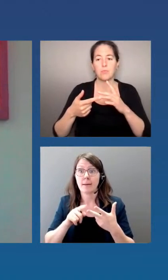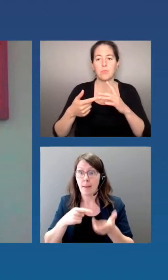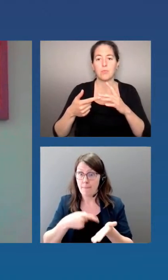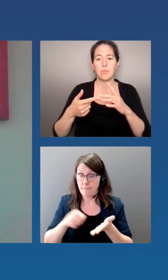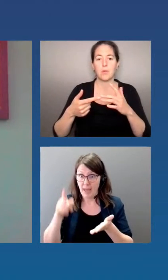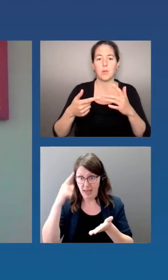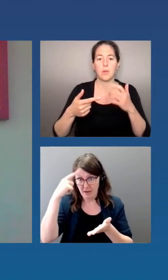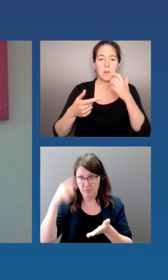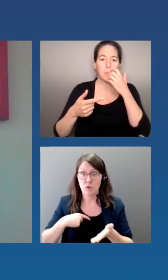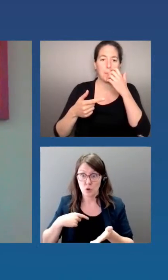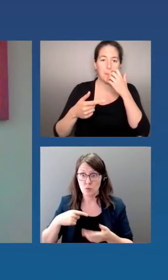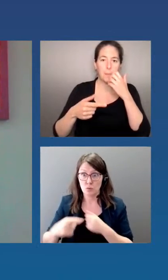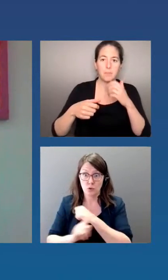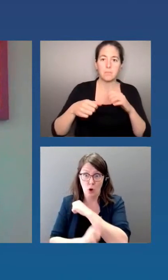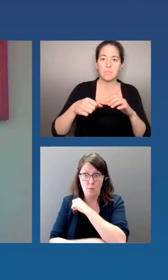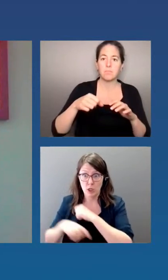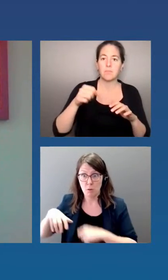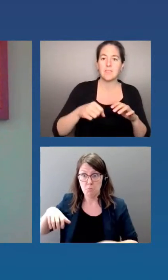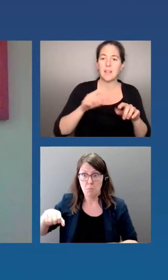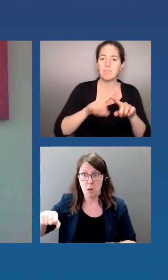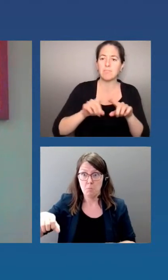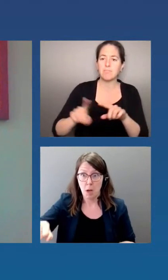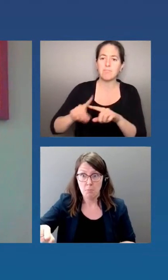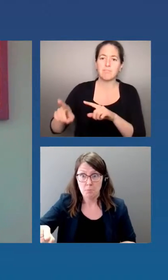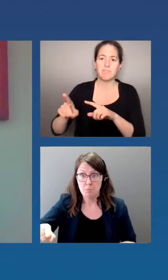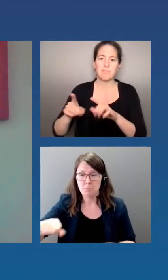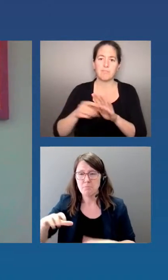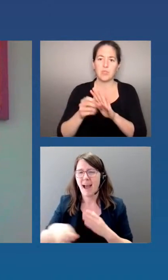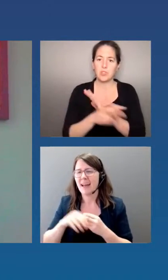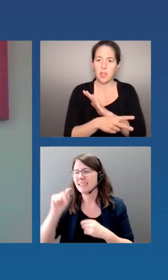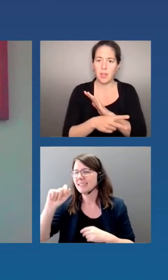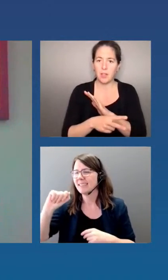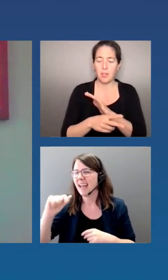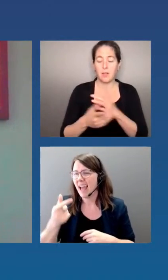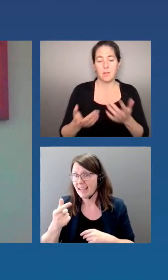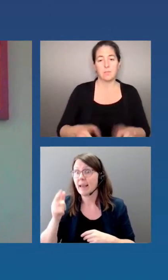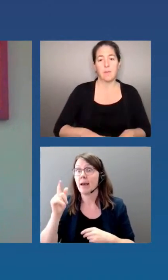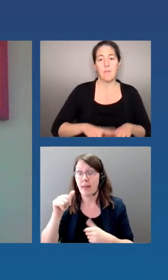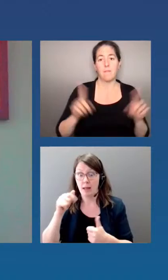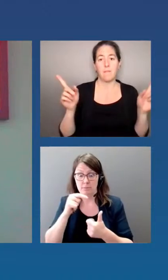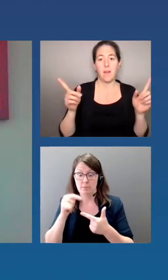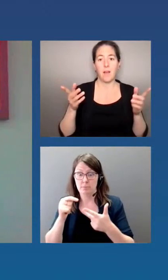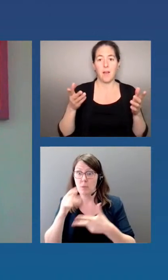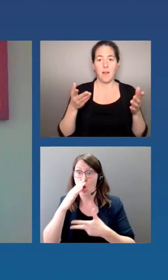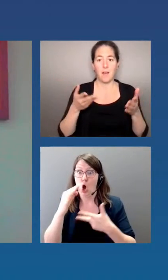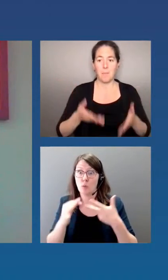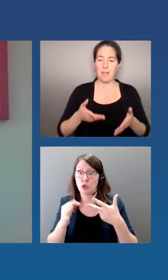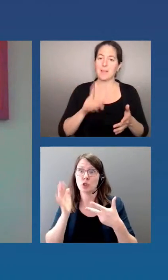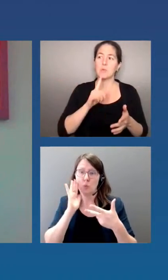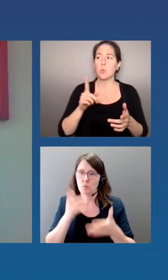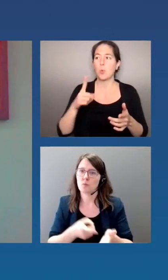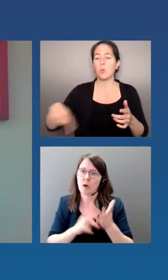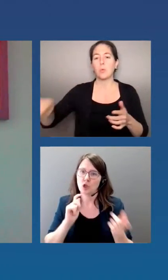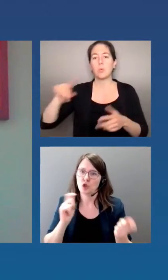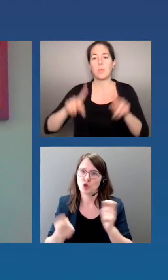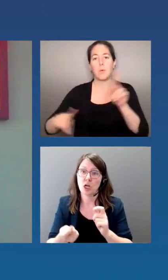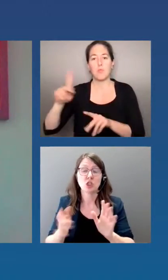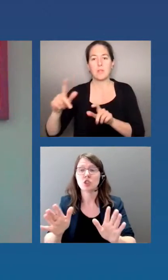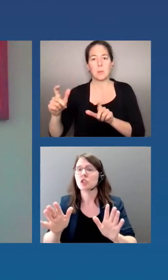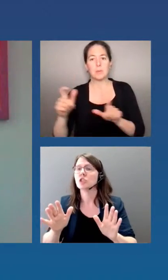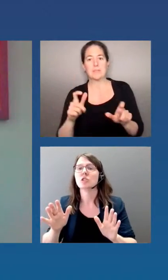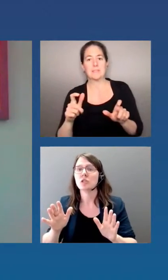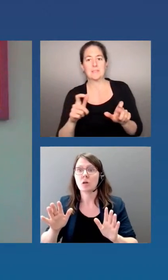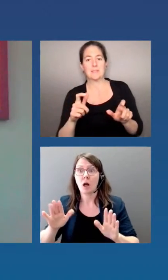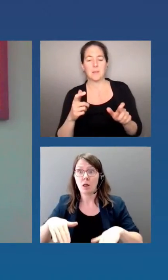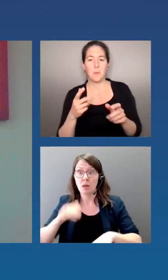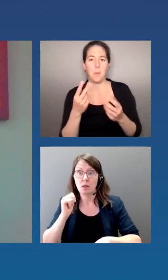we do today that will likely see some pushback. So I think those are three just off the top. And like I said, there's a lot of options